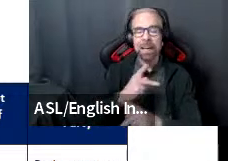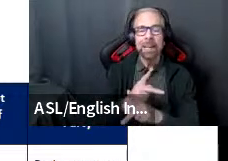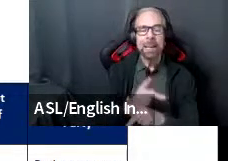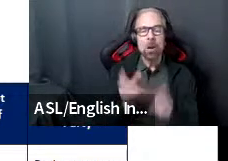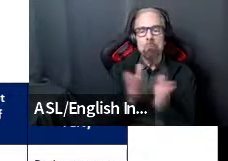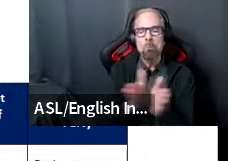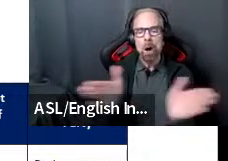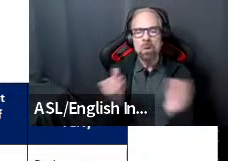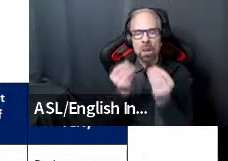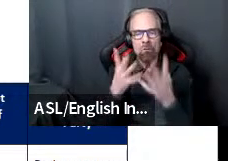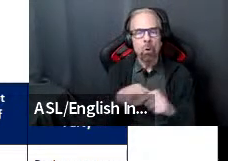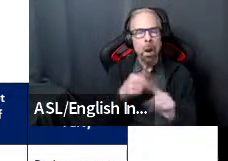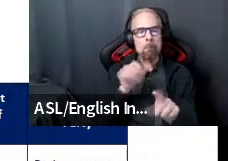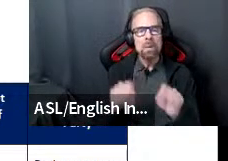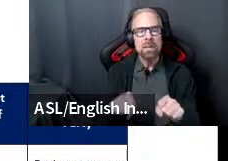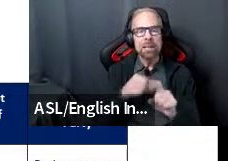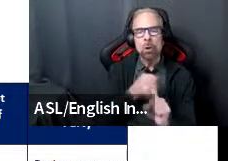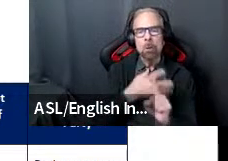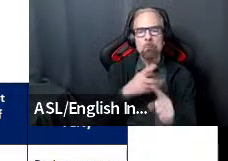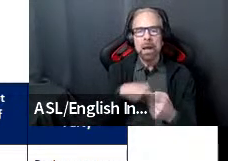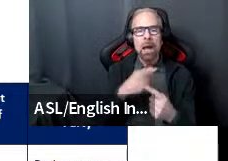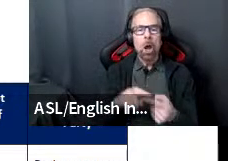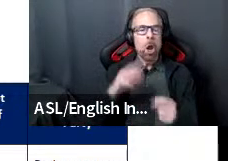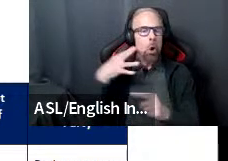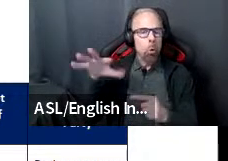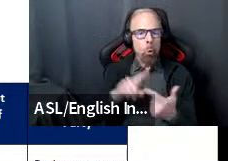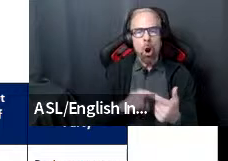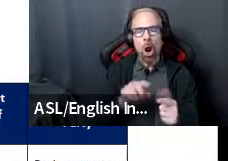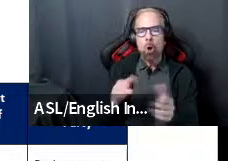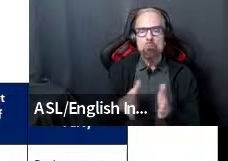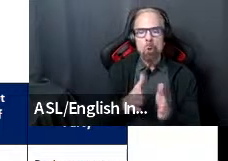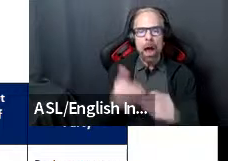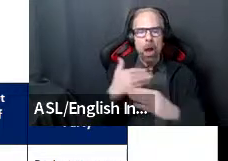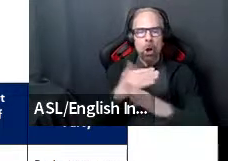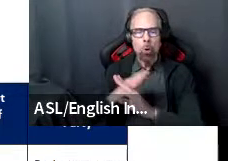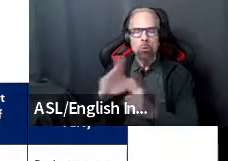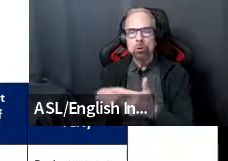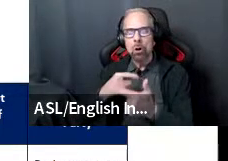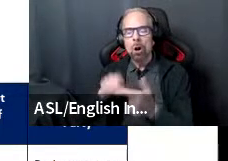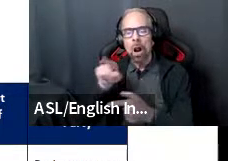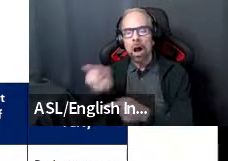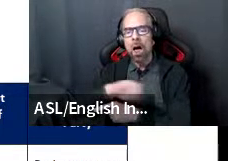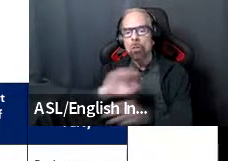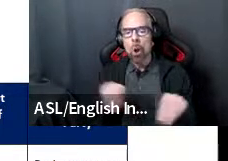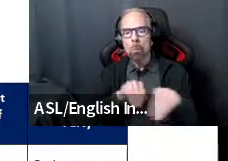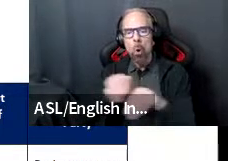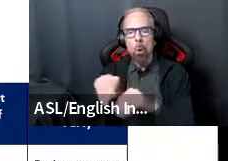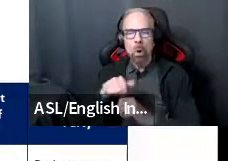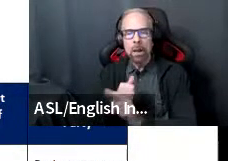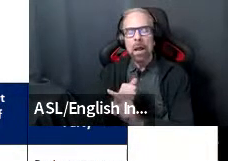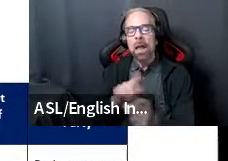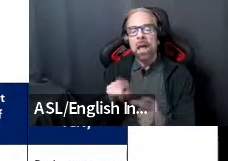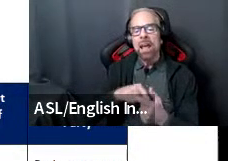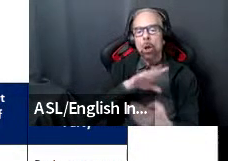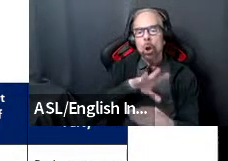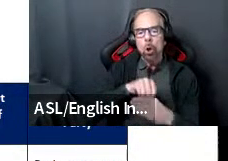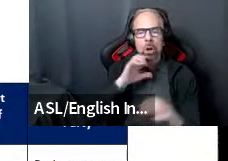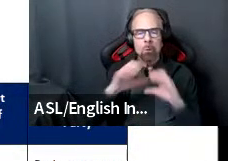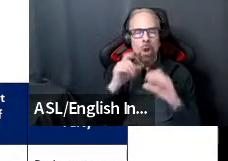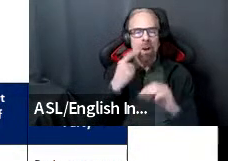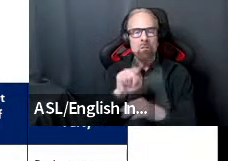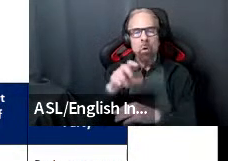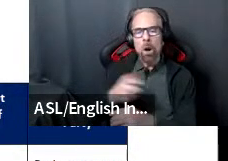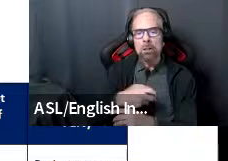potential impacts such as noise, route closures, or other mobility impacts, etc., to include communication for transit